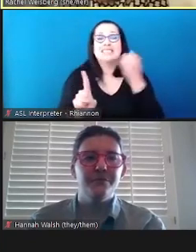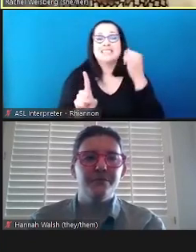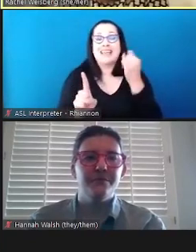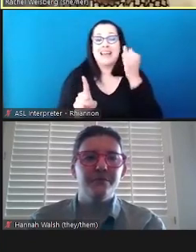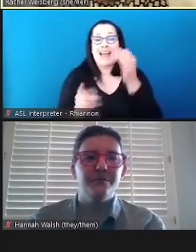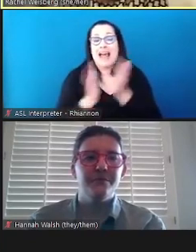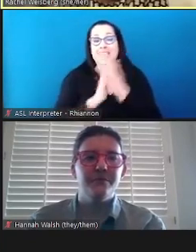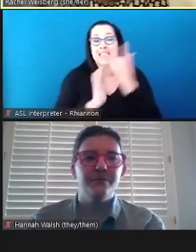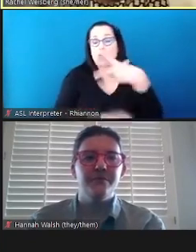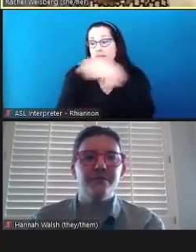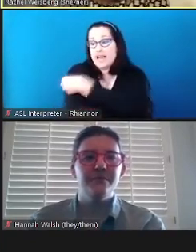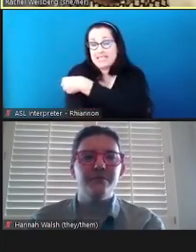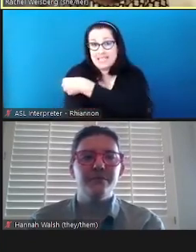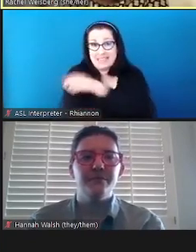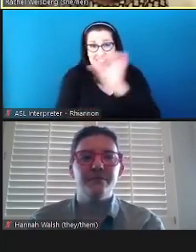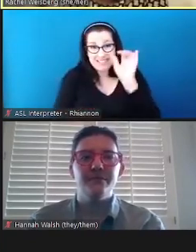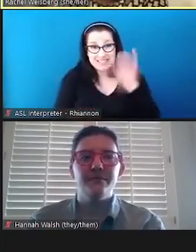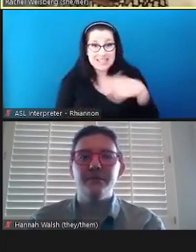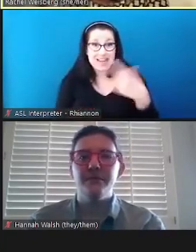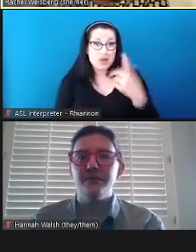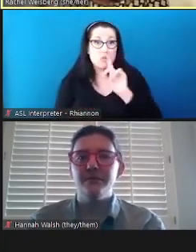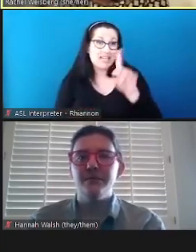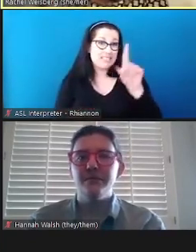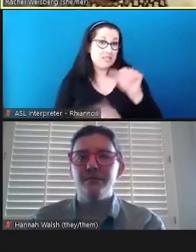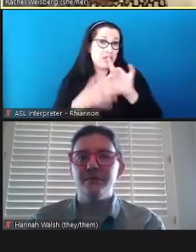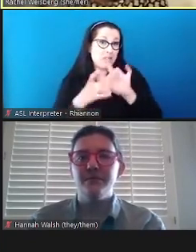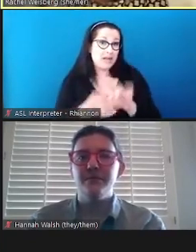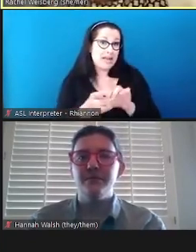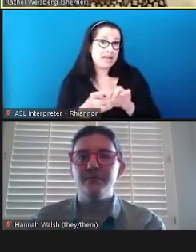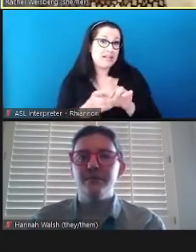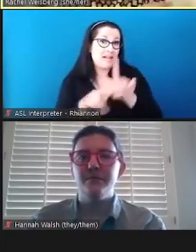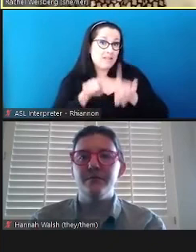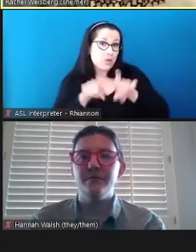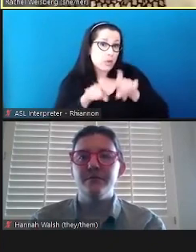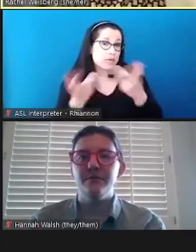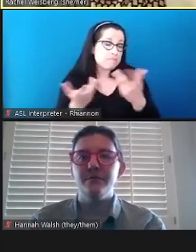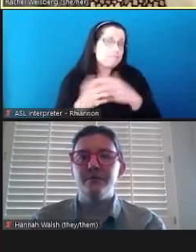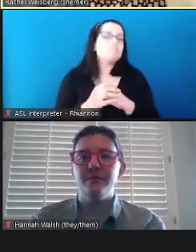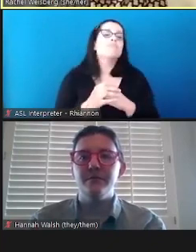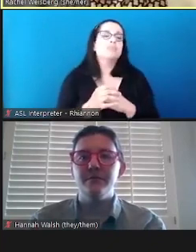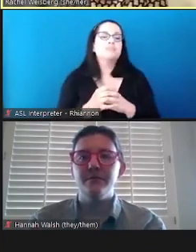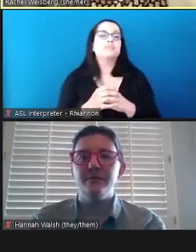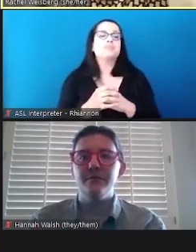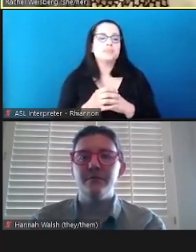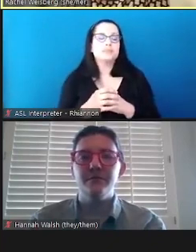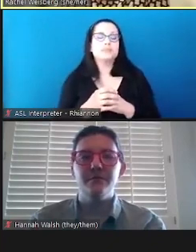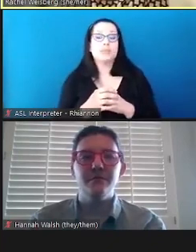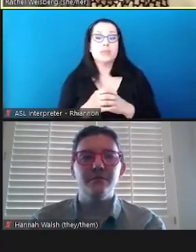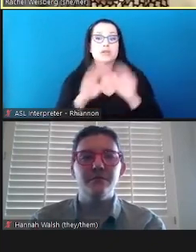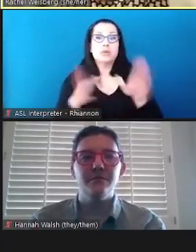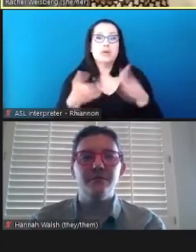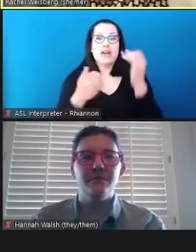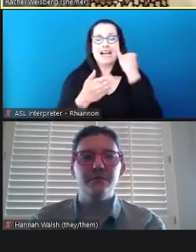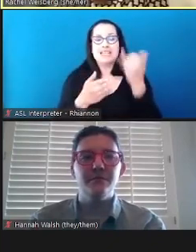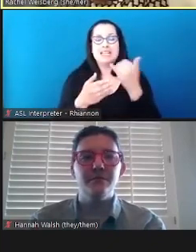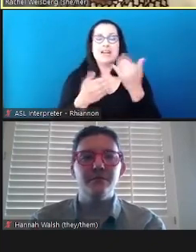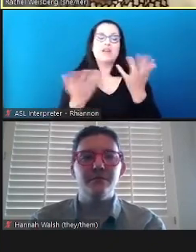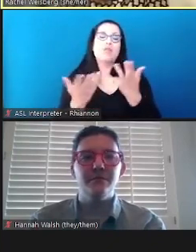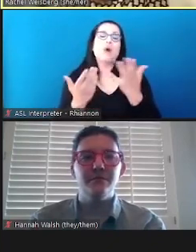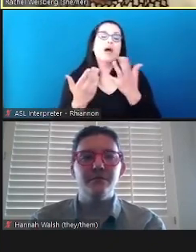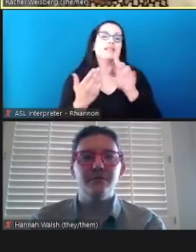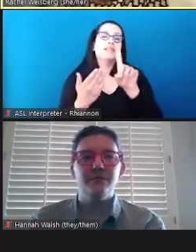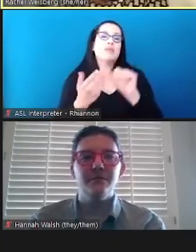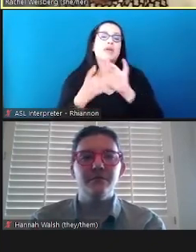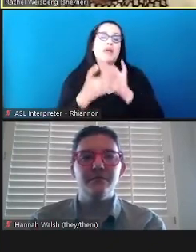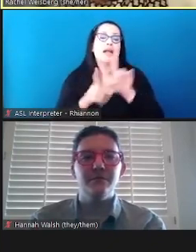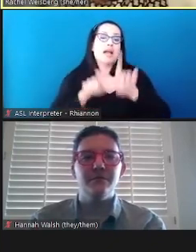information, is that even a disability related inquiry? So to give you a sense of what disability-related inquiries typically